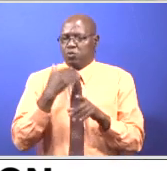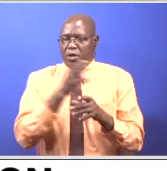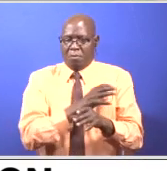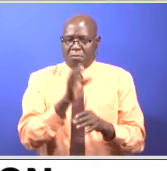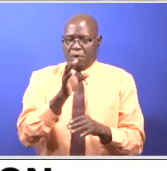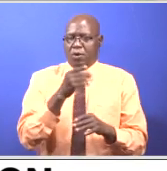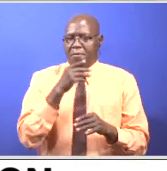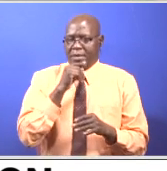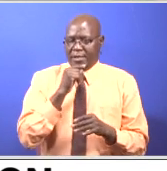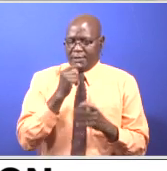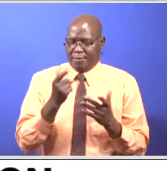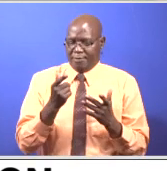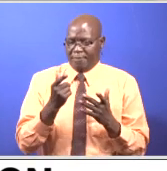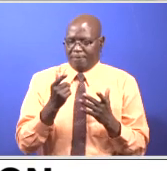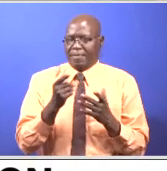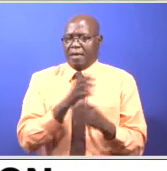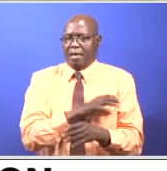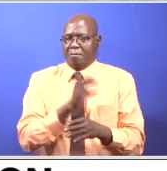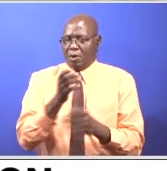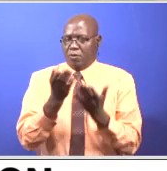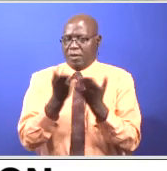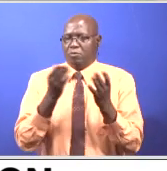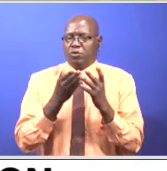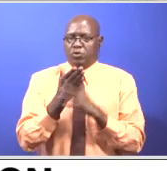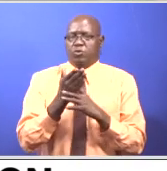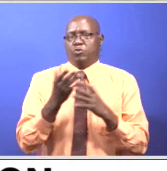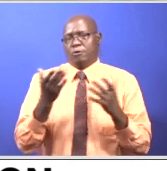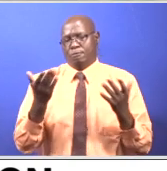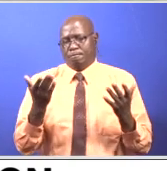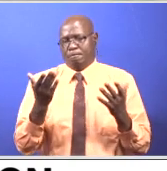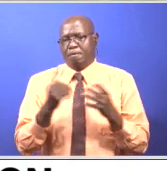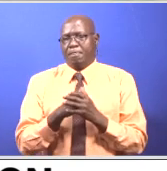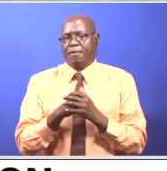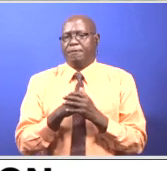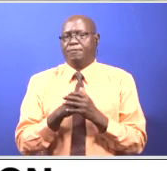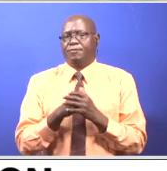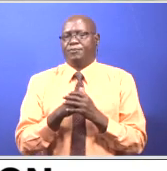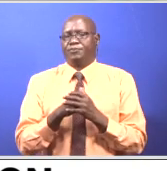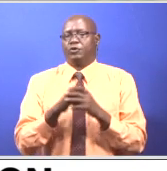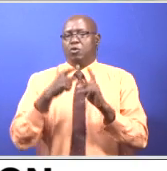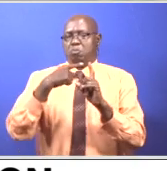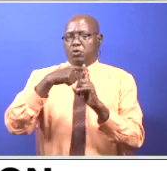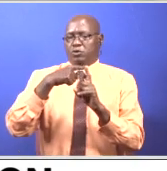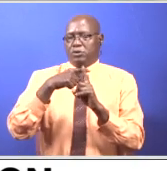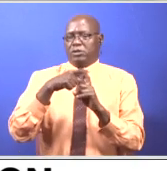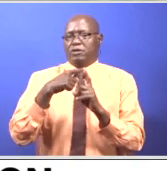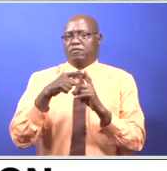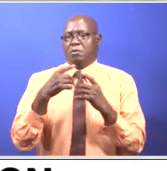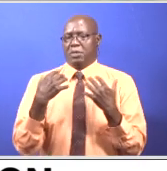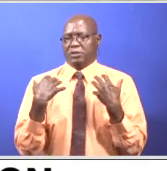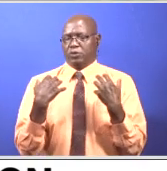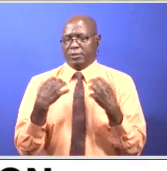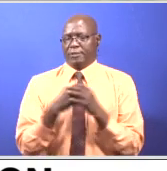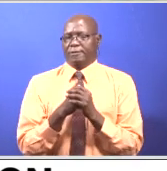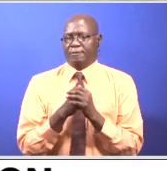men, and we are empowering them through an education we are calling positive masculinities. This is